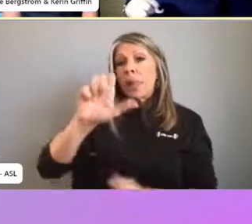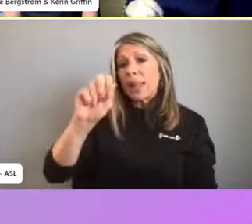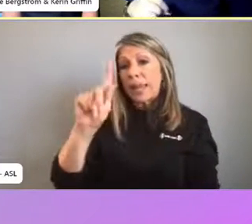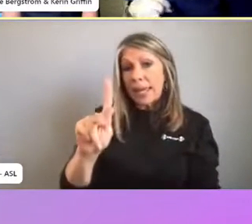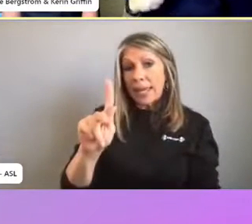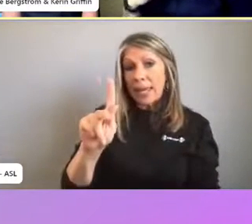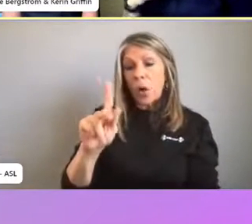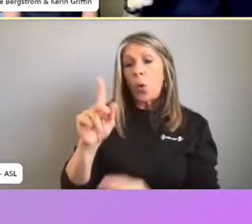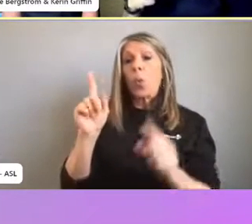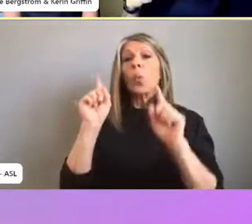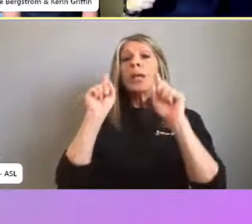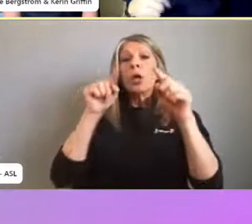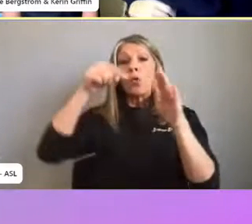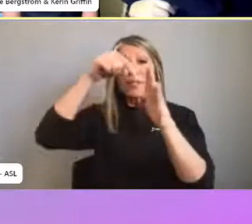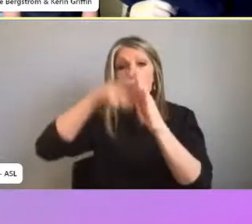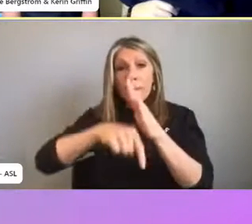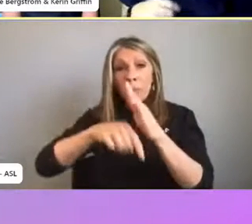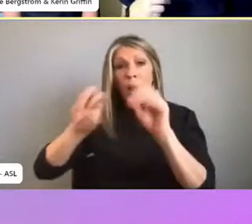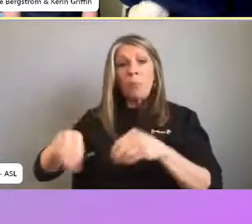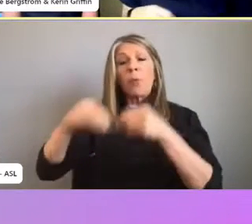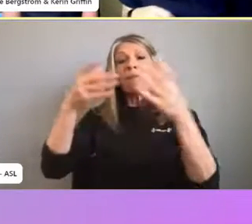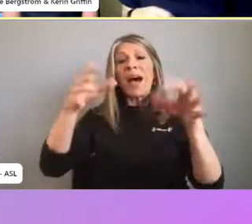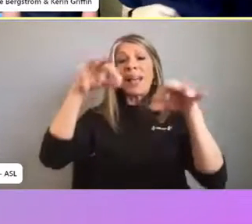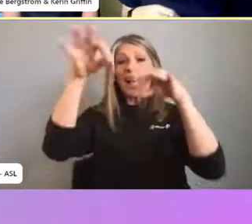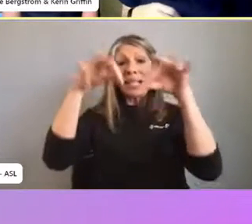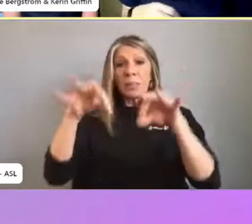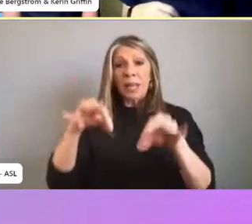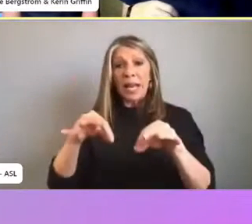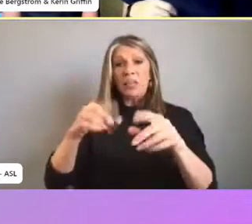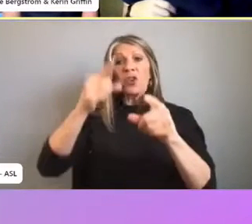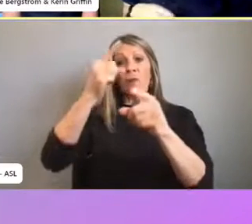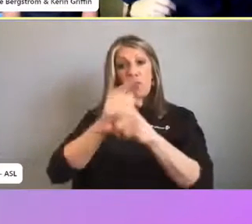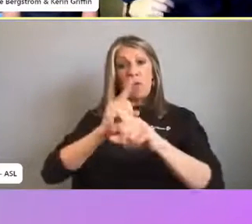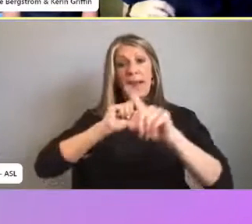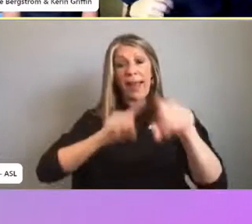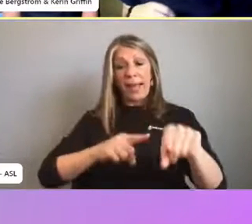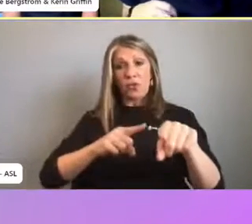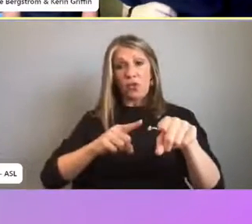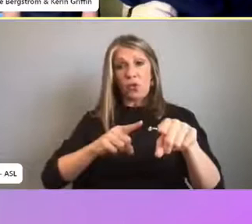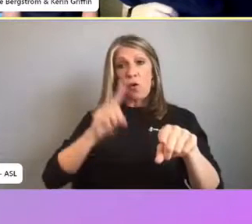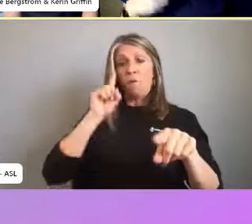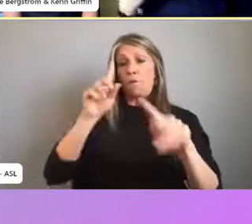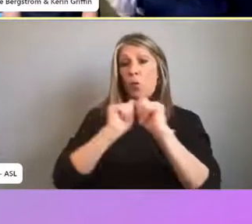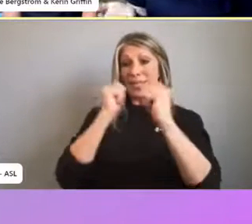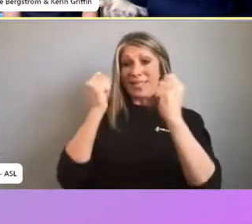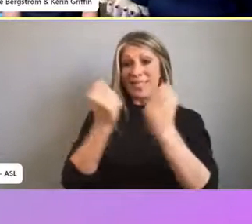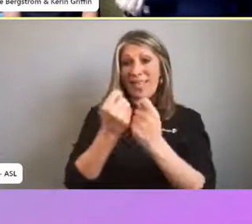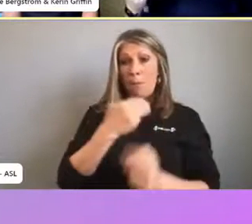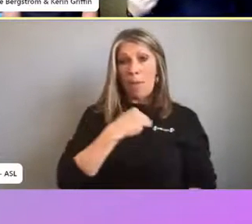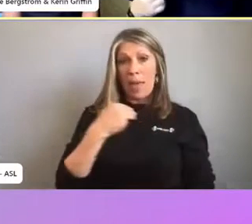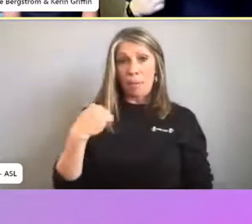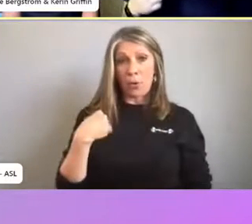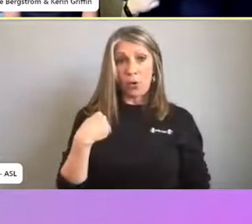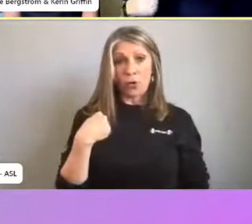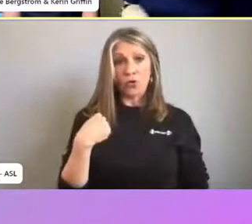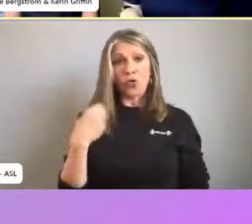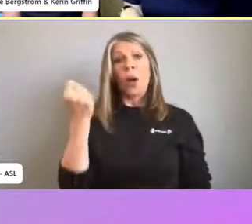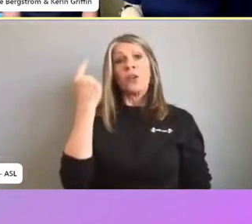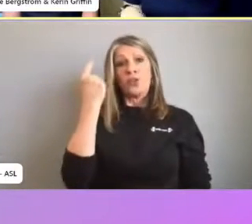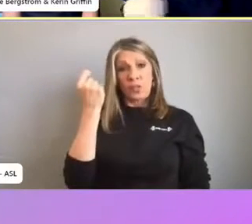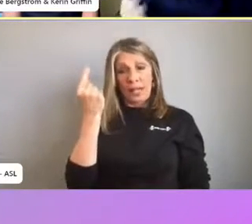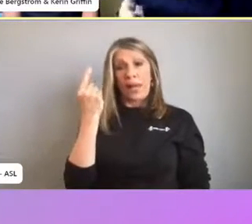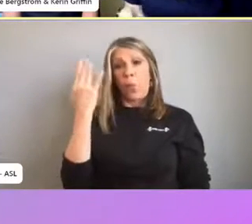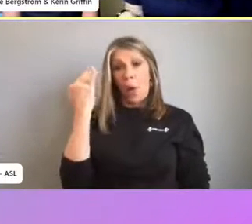go deeper and provide an explanation of the correct answer in order for team members to have the why for a given